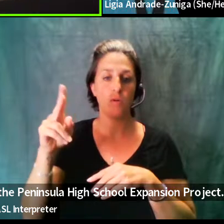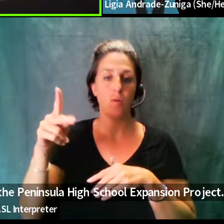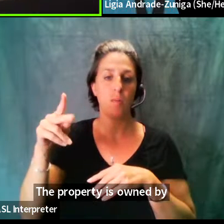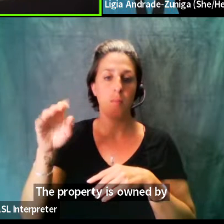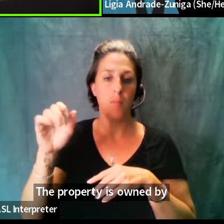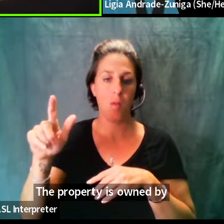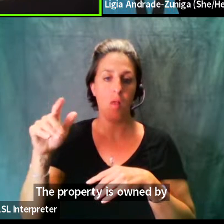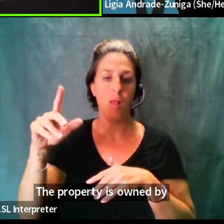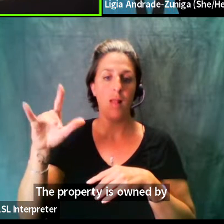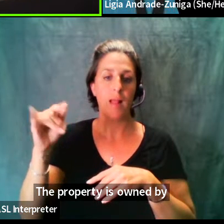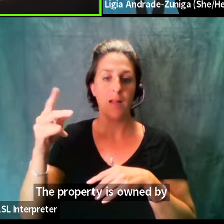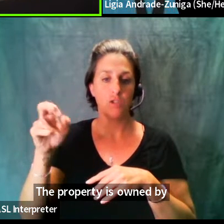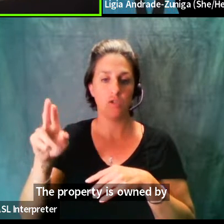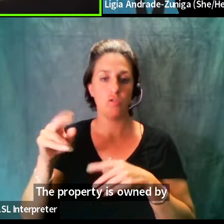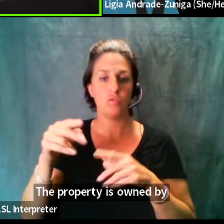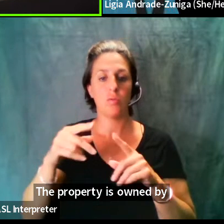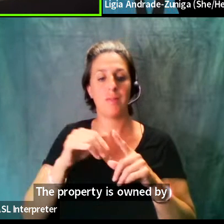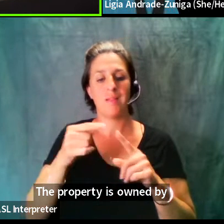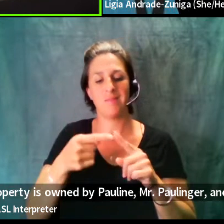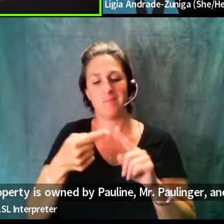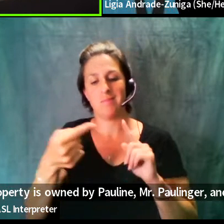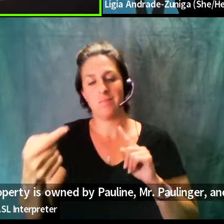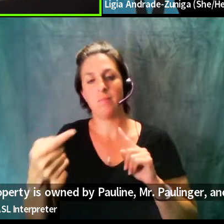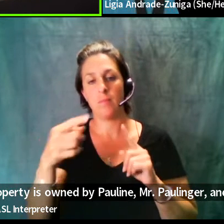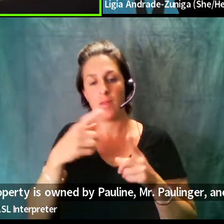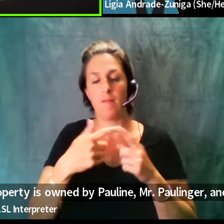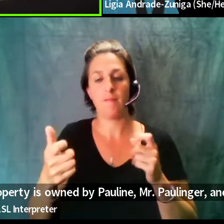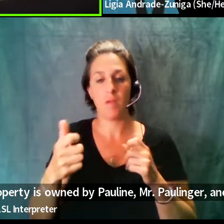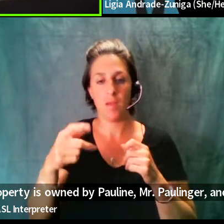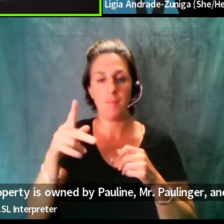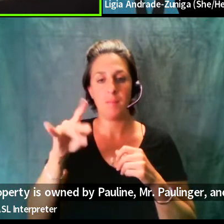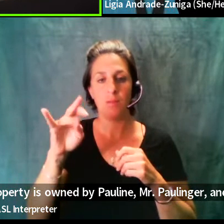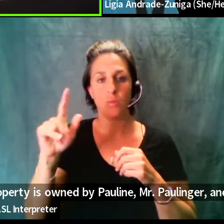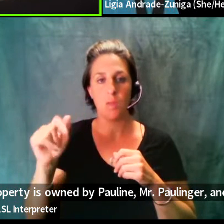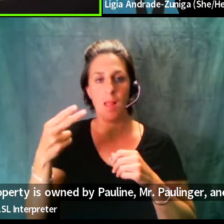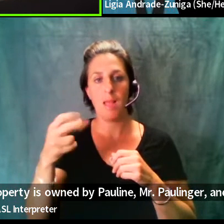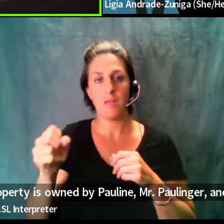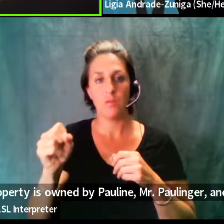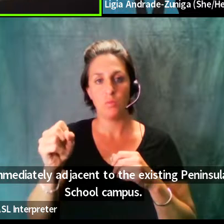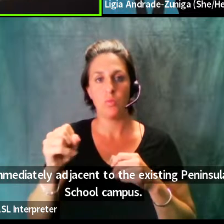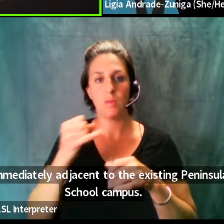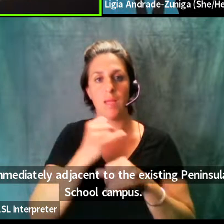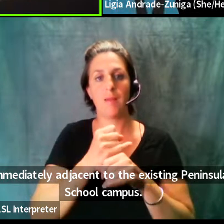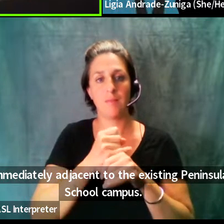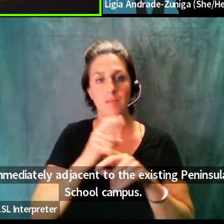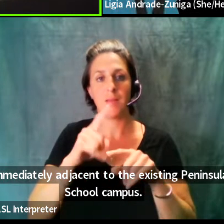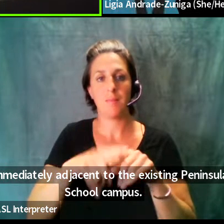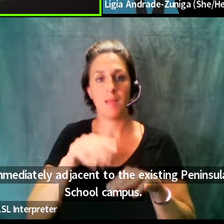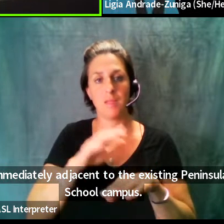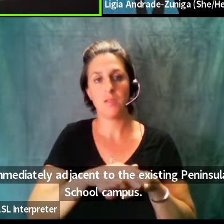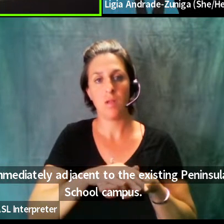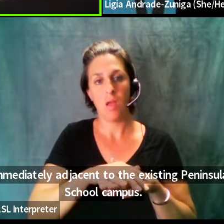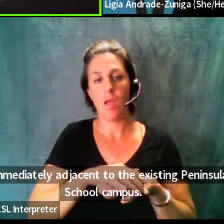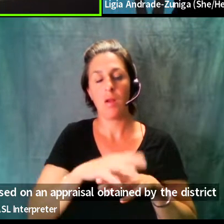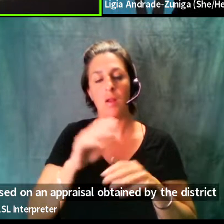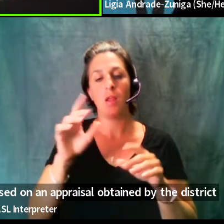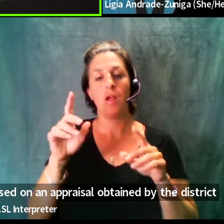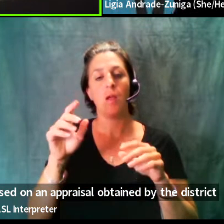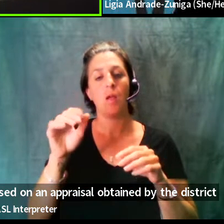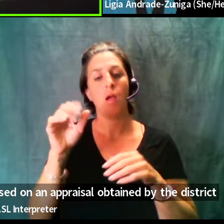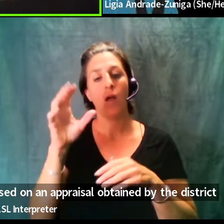is located immediately adjacent to the existing Peninsula High School campus. Based on an appraisal obtained by the district on August